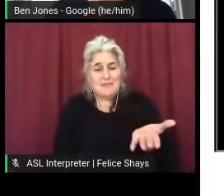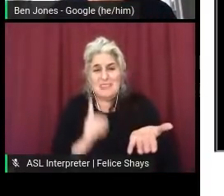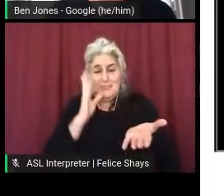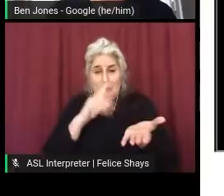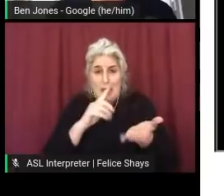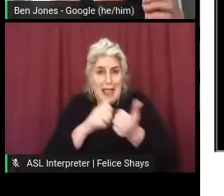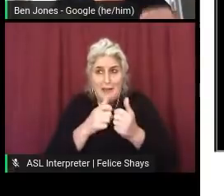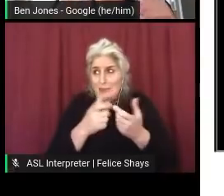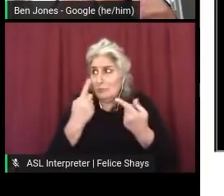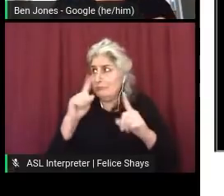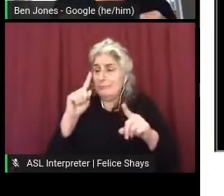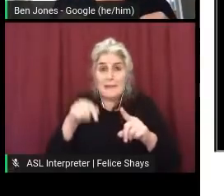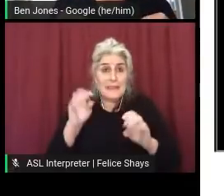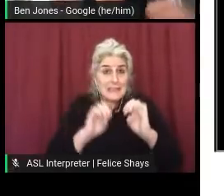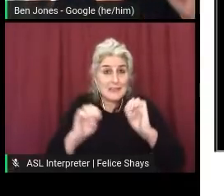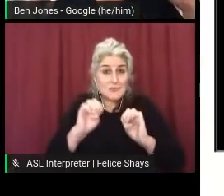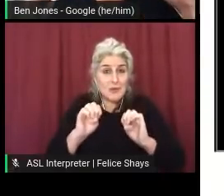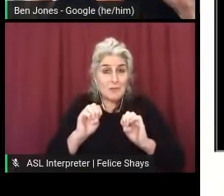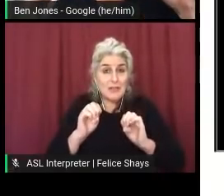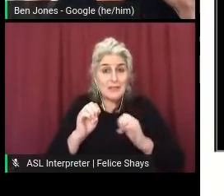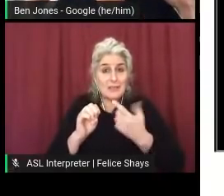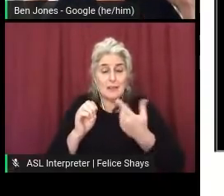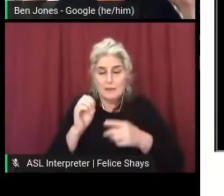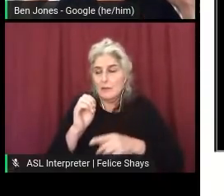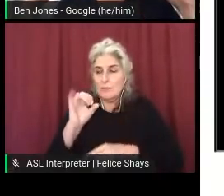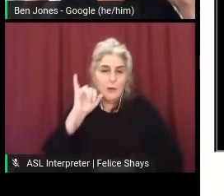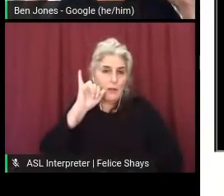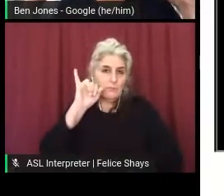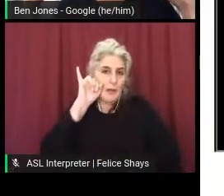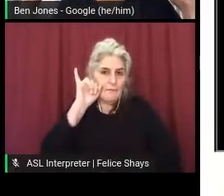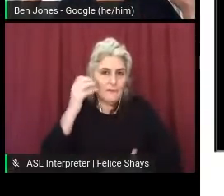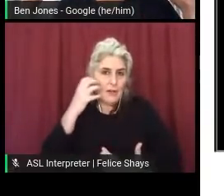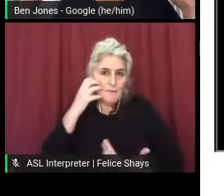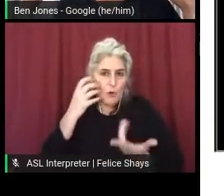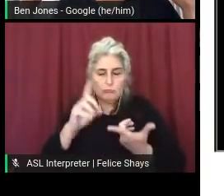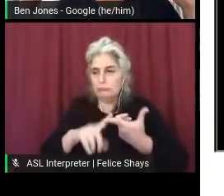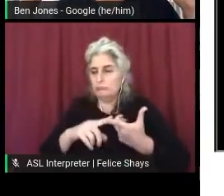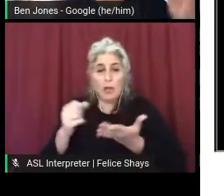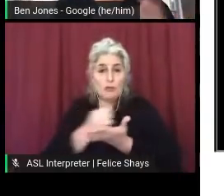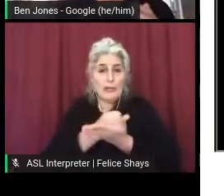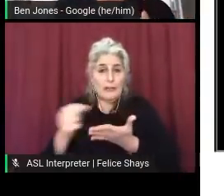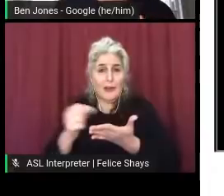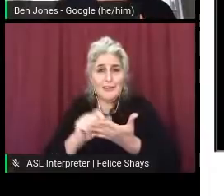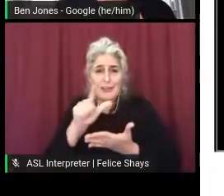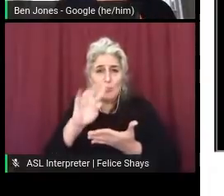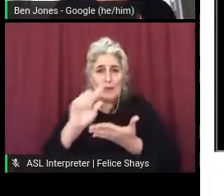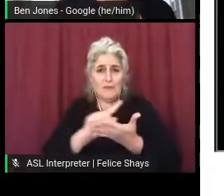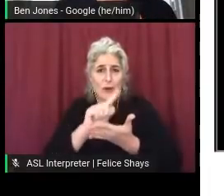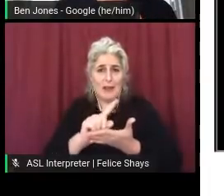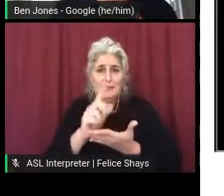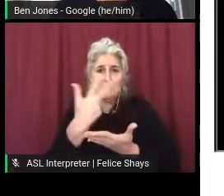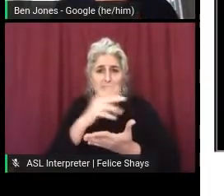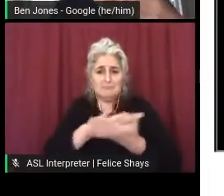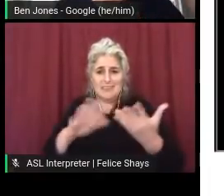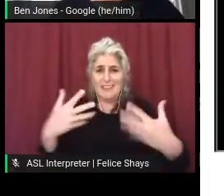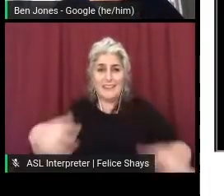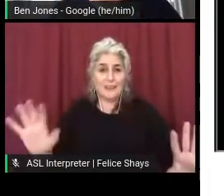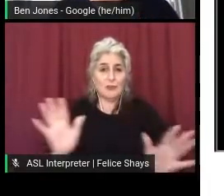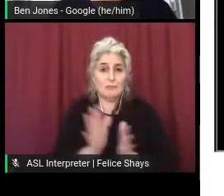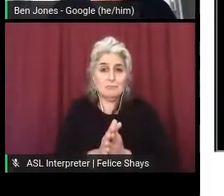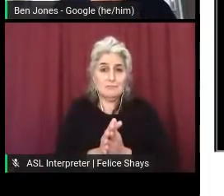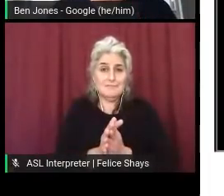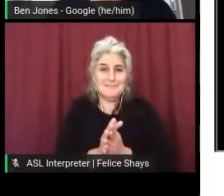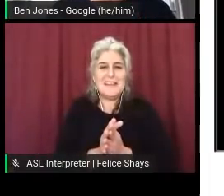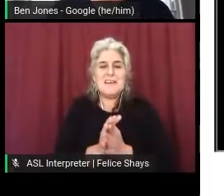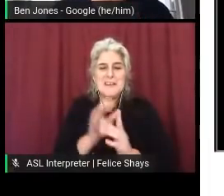24 hours. So you can ask questions in a different way. You can hear your audience in a way that's much closer to a theater